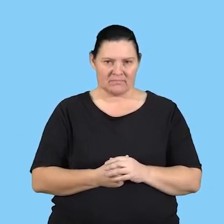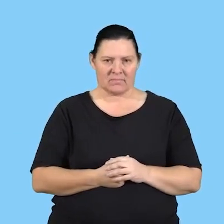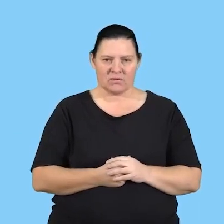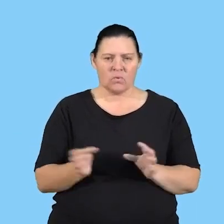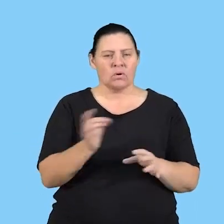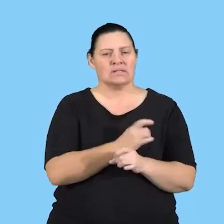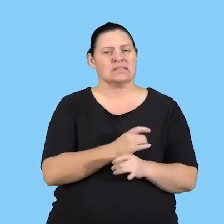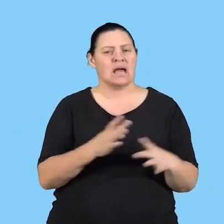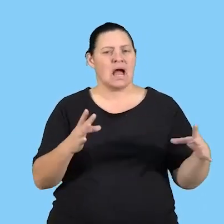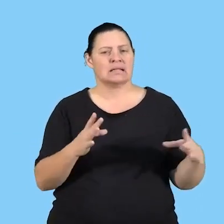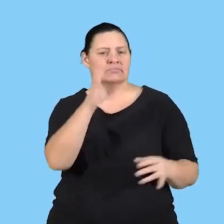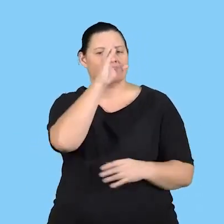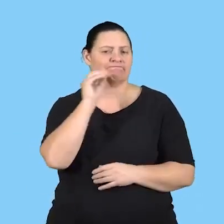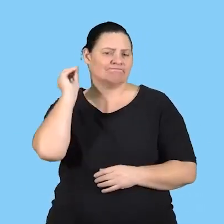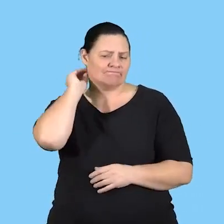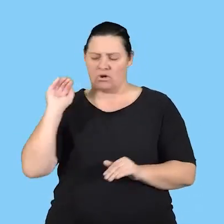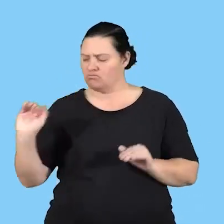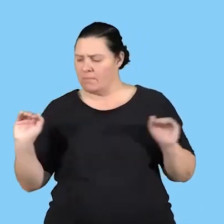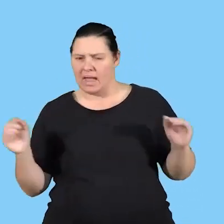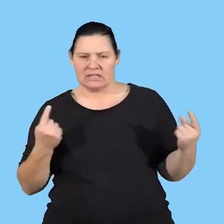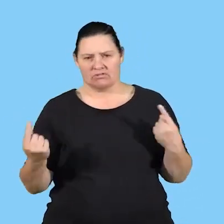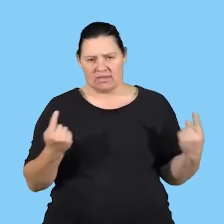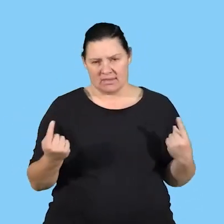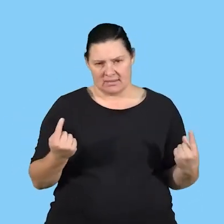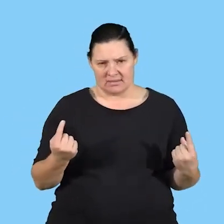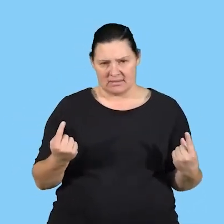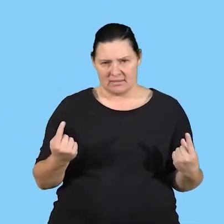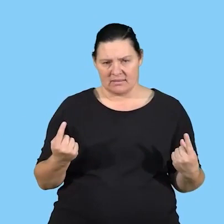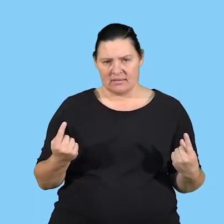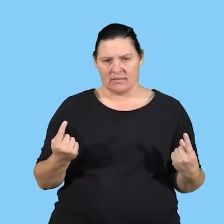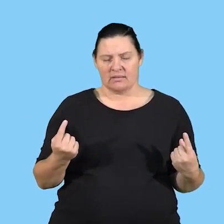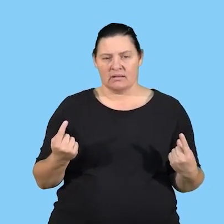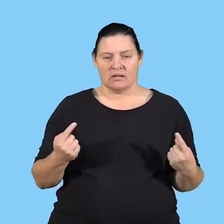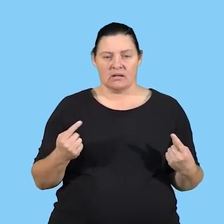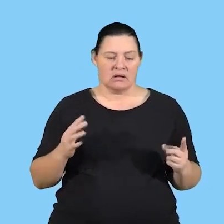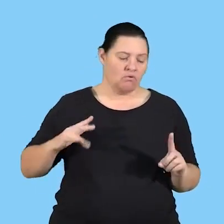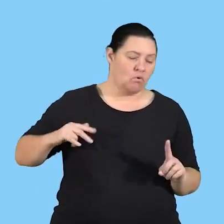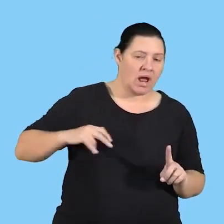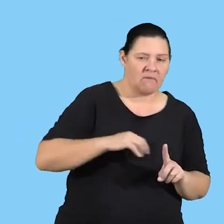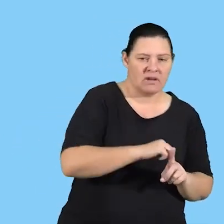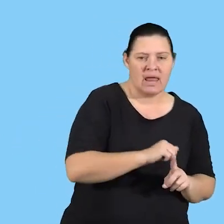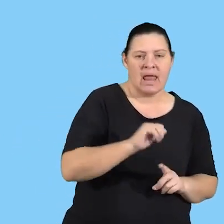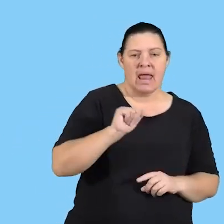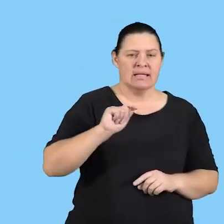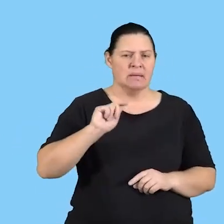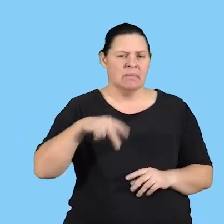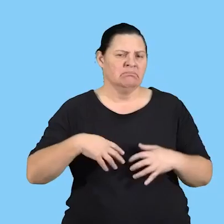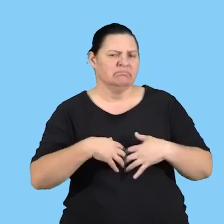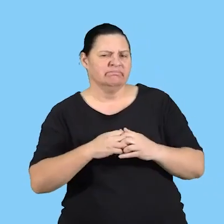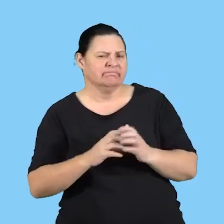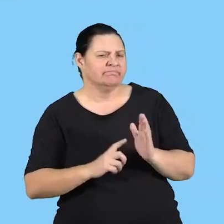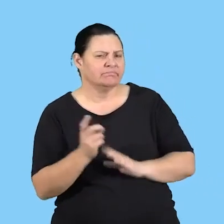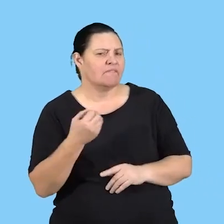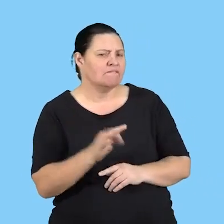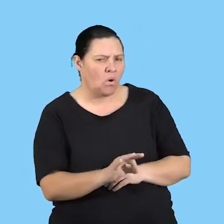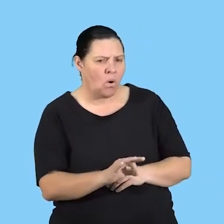let's start by reminding one another that these recovery ATPs were developed for